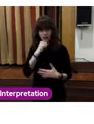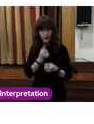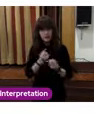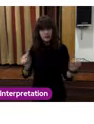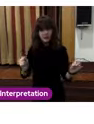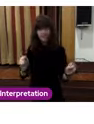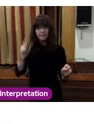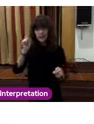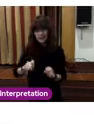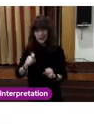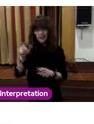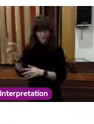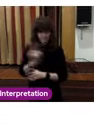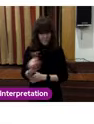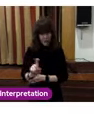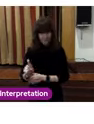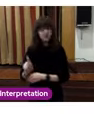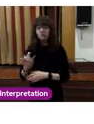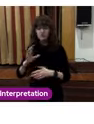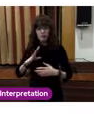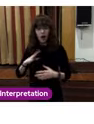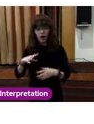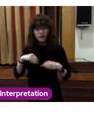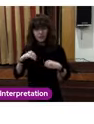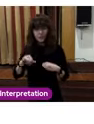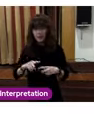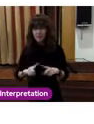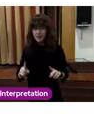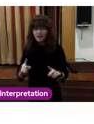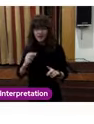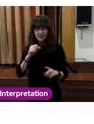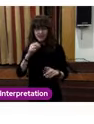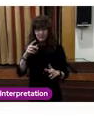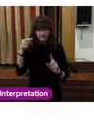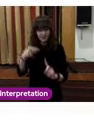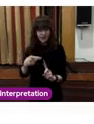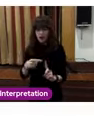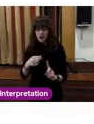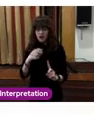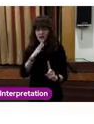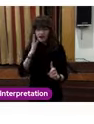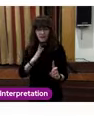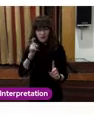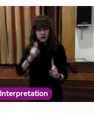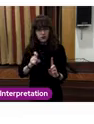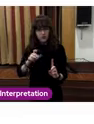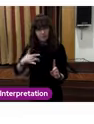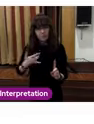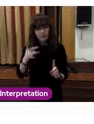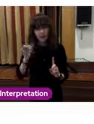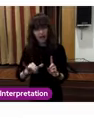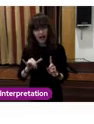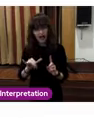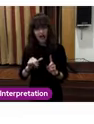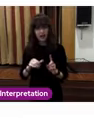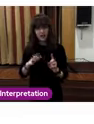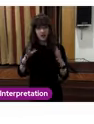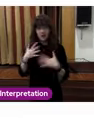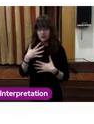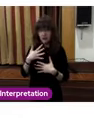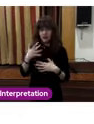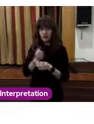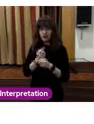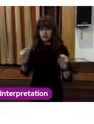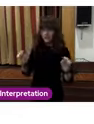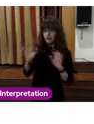that enough. And no one should feel targeted in that way in where we live. And the way that we prevent that is